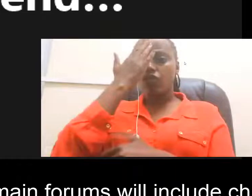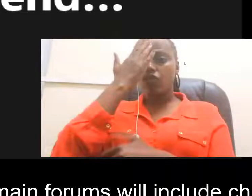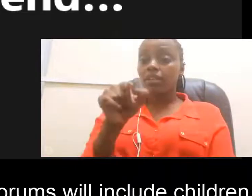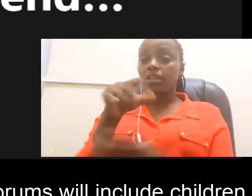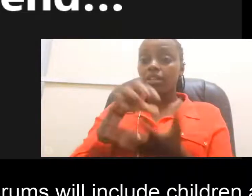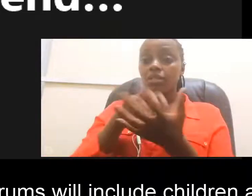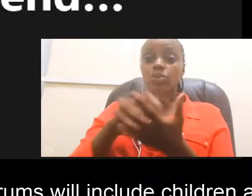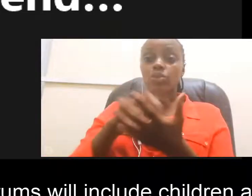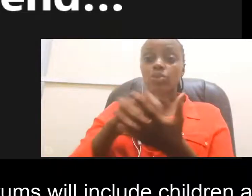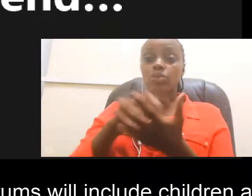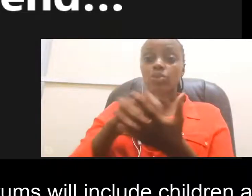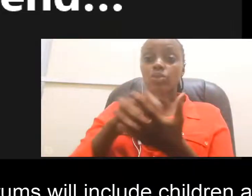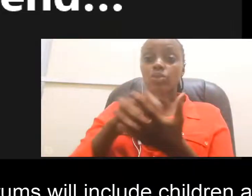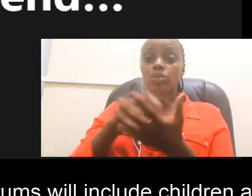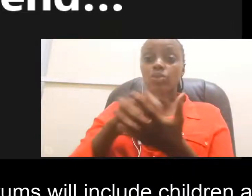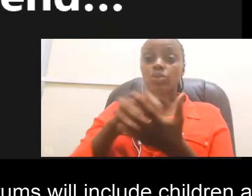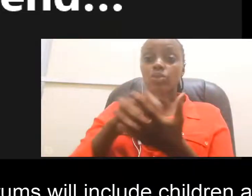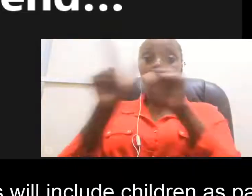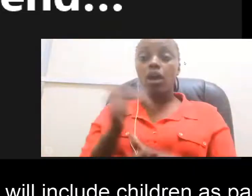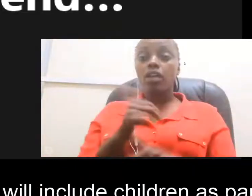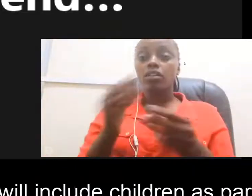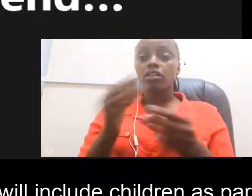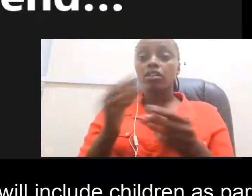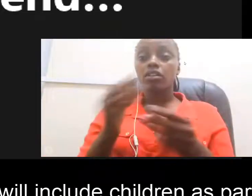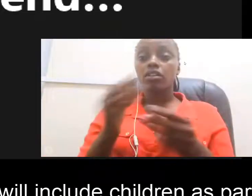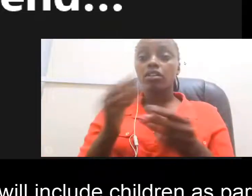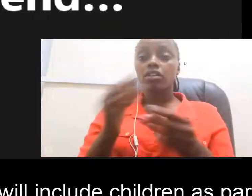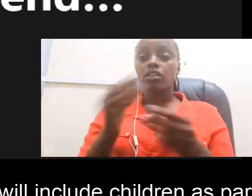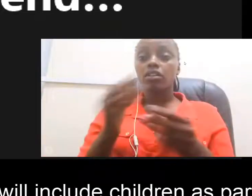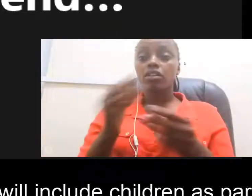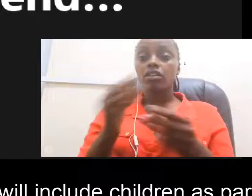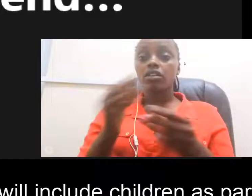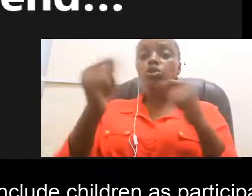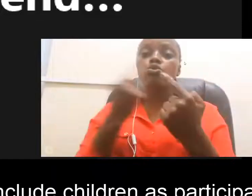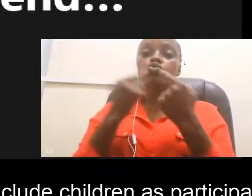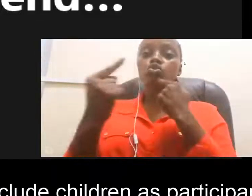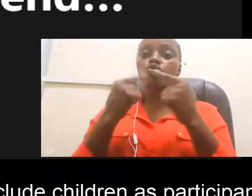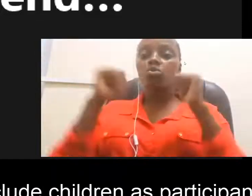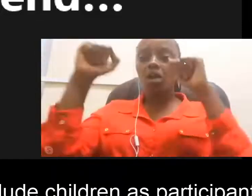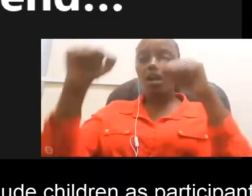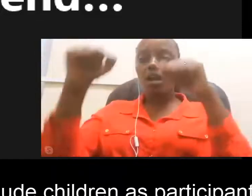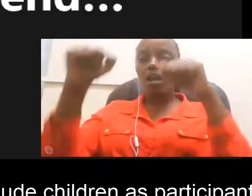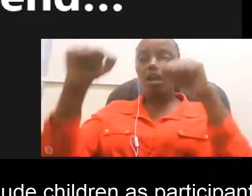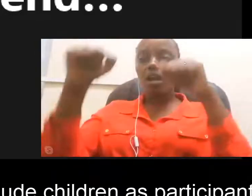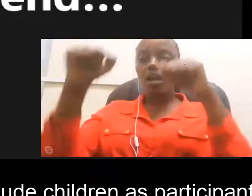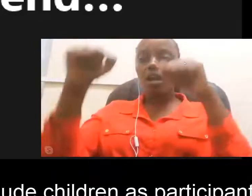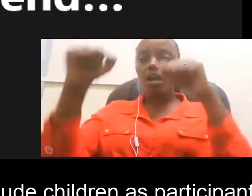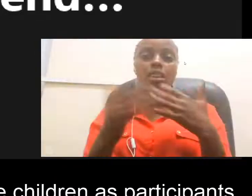the constitution allows us and provides platforms where you can really talk. But whether what